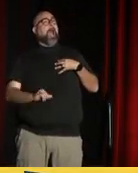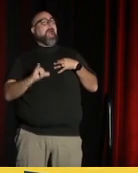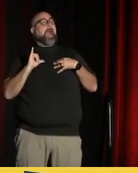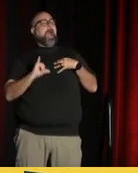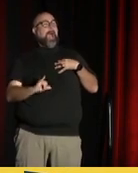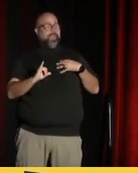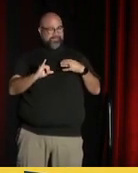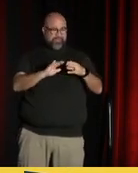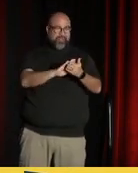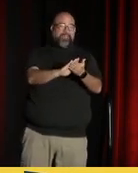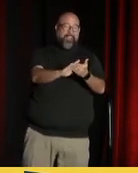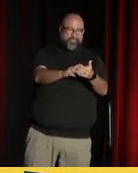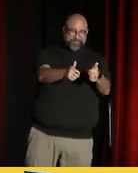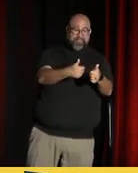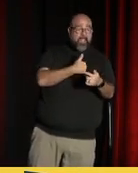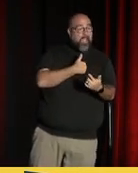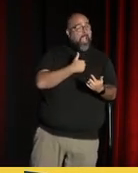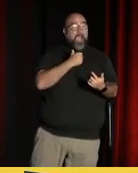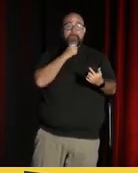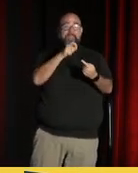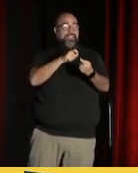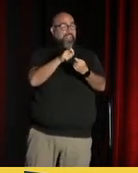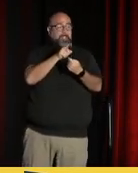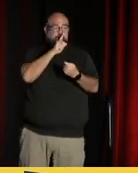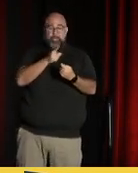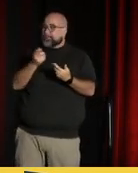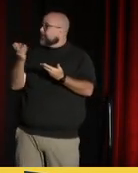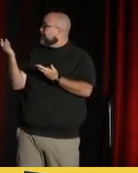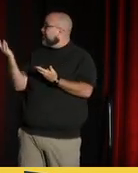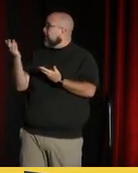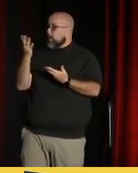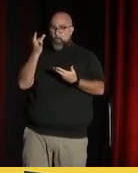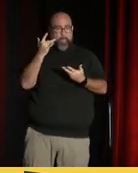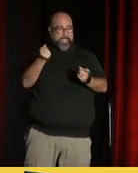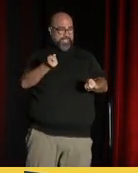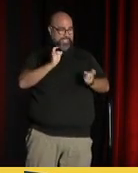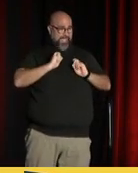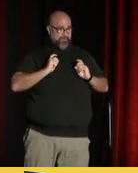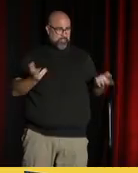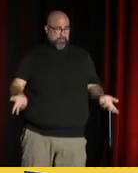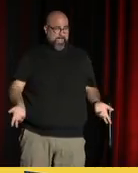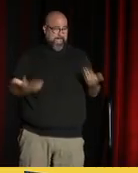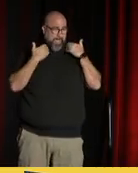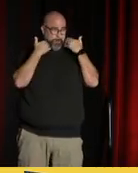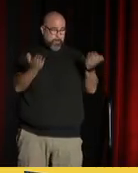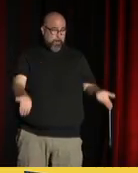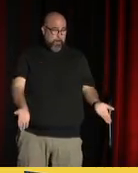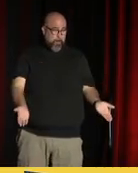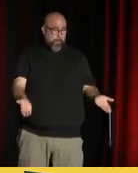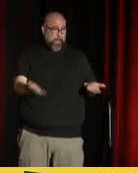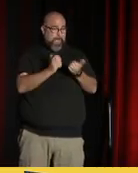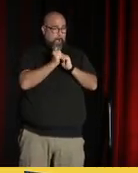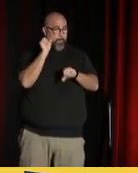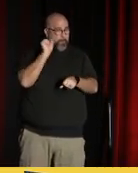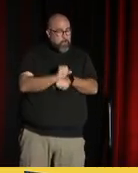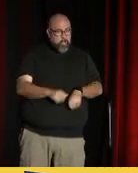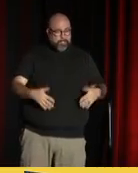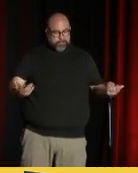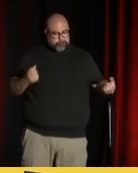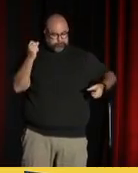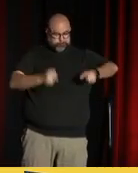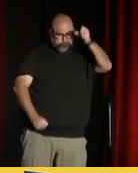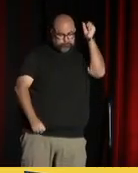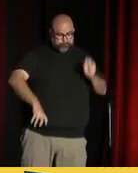Ah, very nice. I'm not exactly sure why this guy gave this thing to me. I'm not exactly sure how it works. I'm